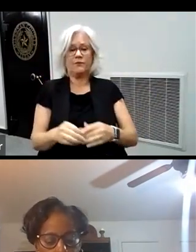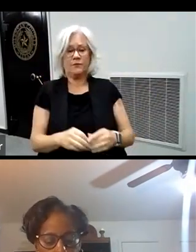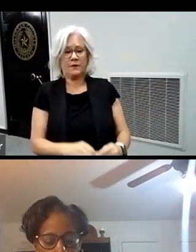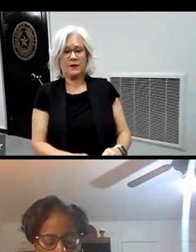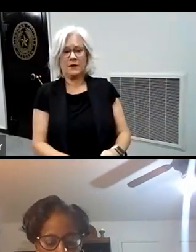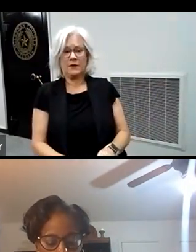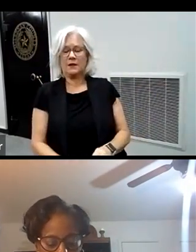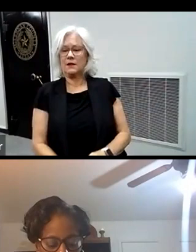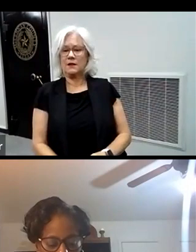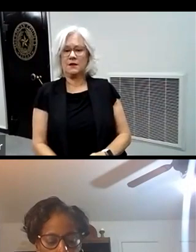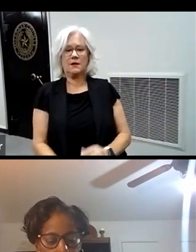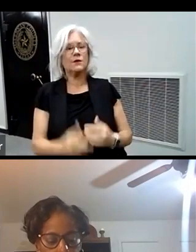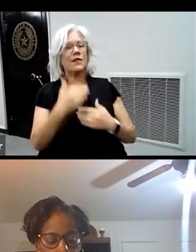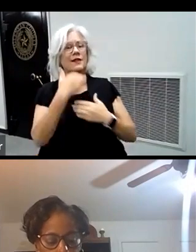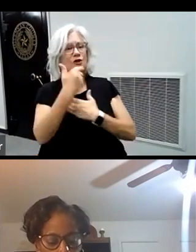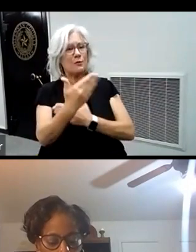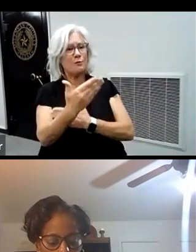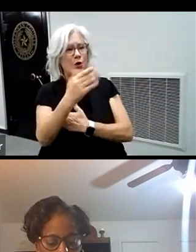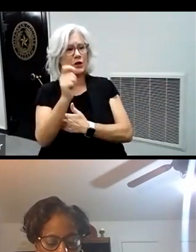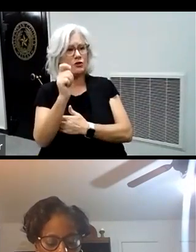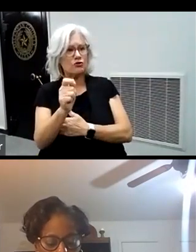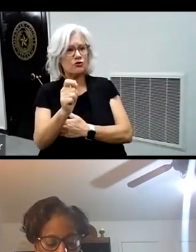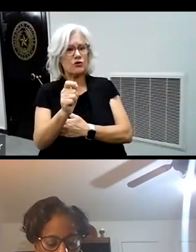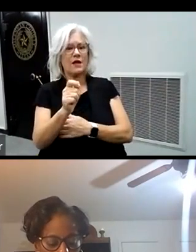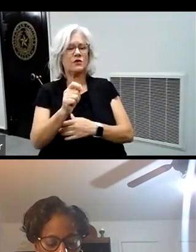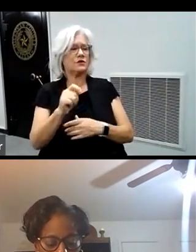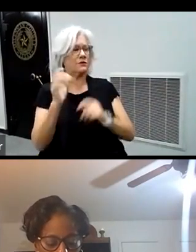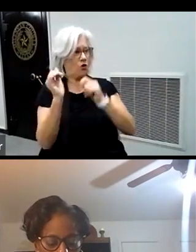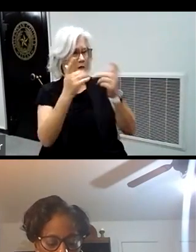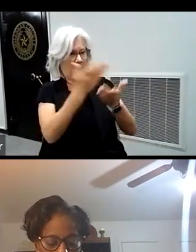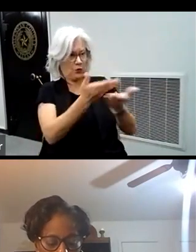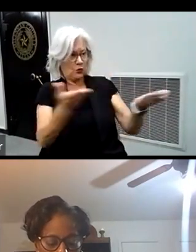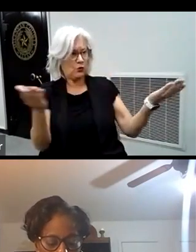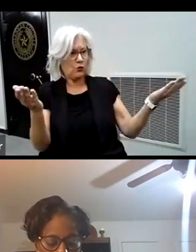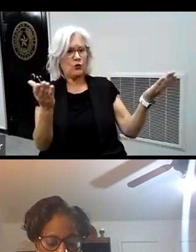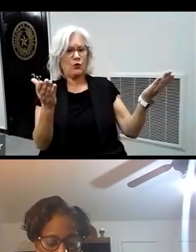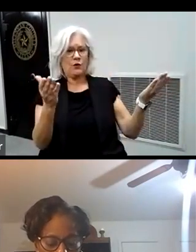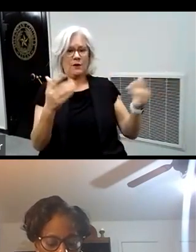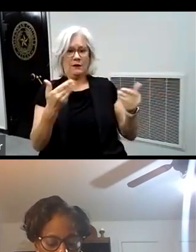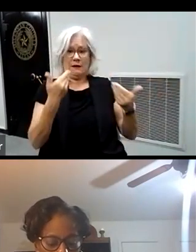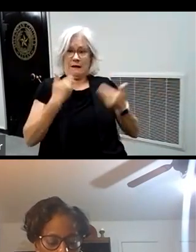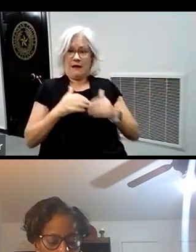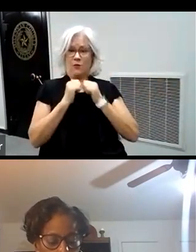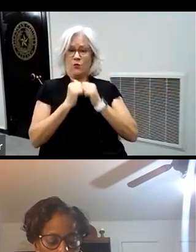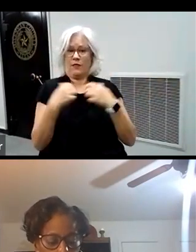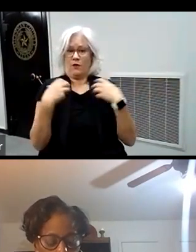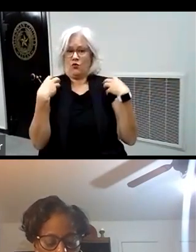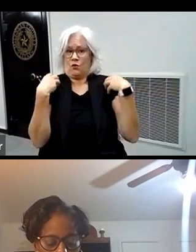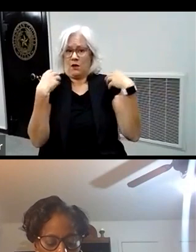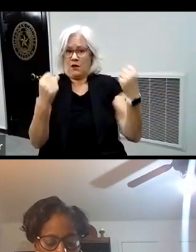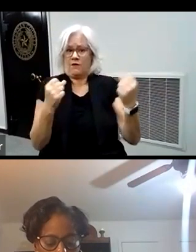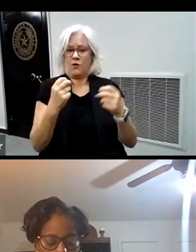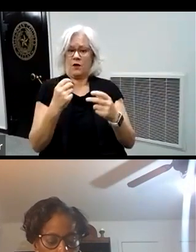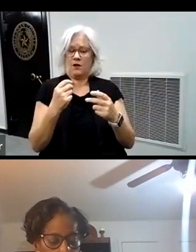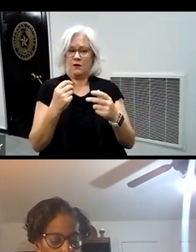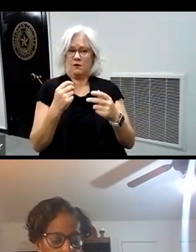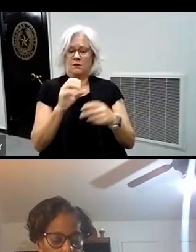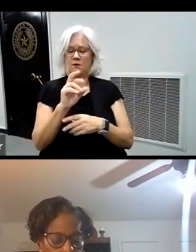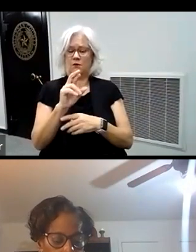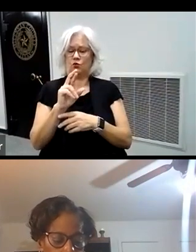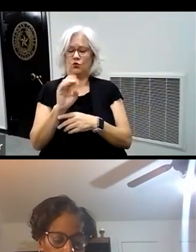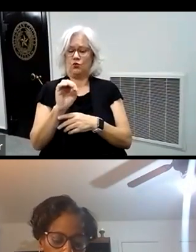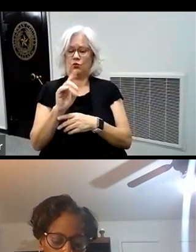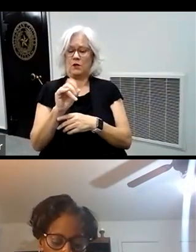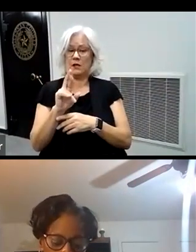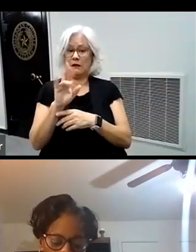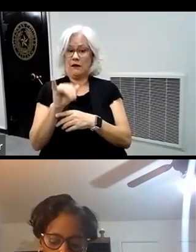righty. Well, good morning, Judge. Good morning, Commissioners. I am with Recovery Healthcare, also